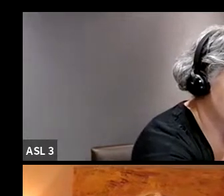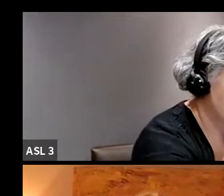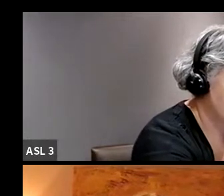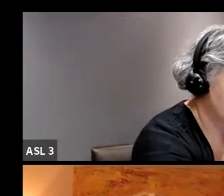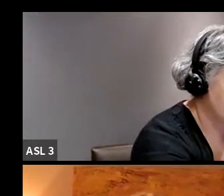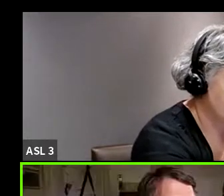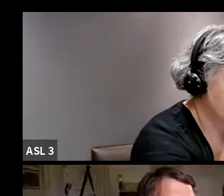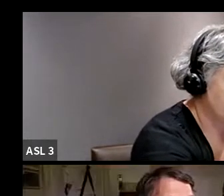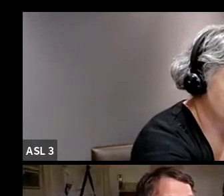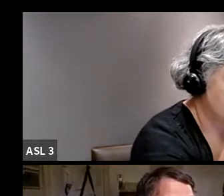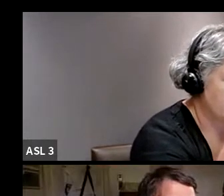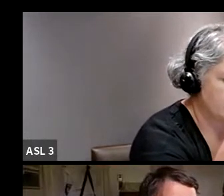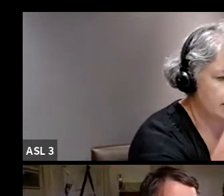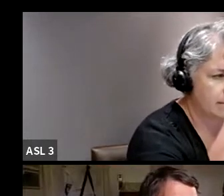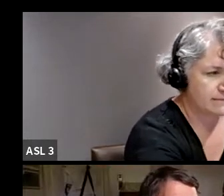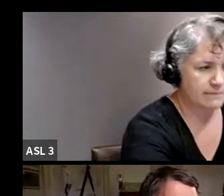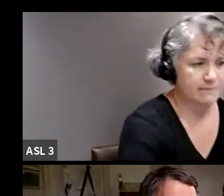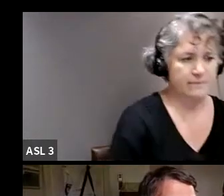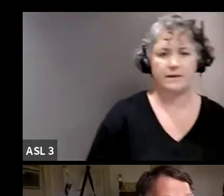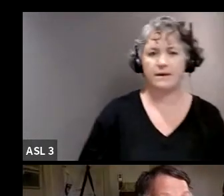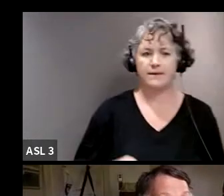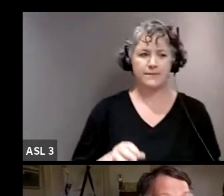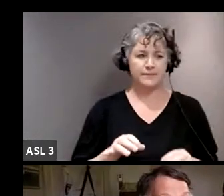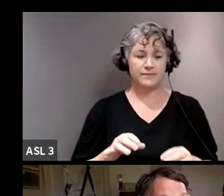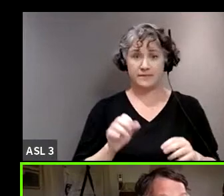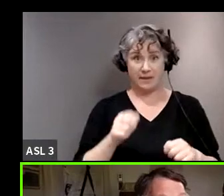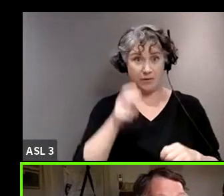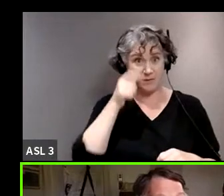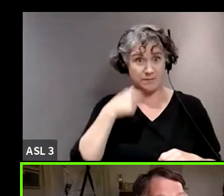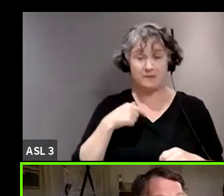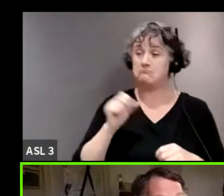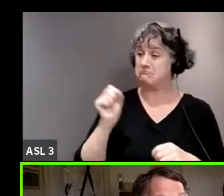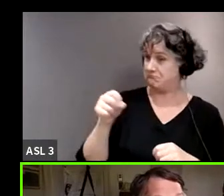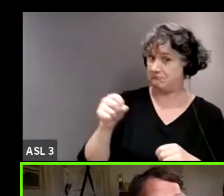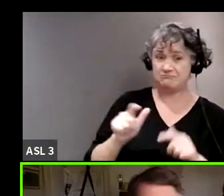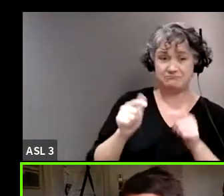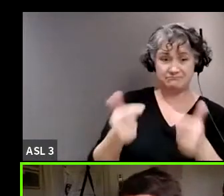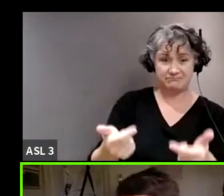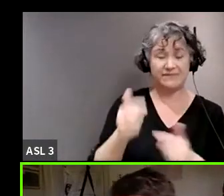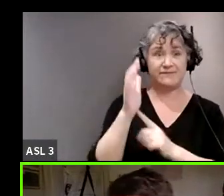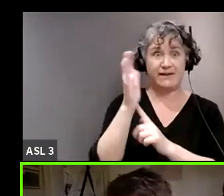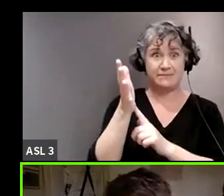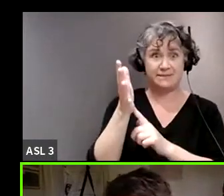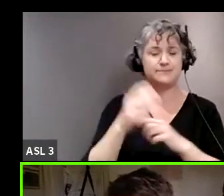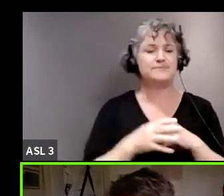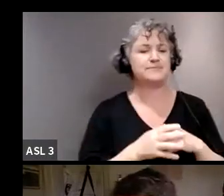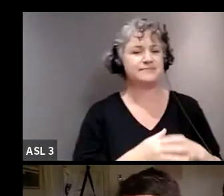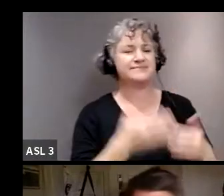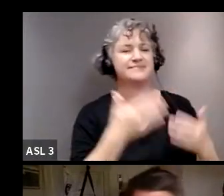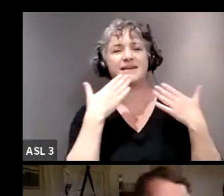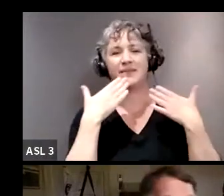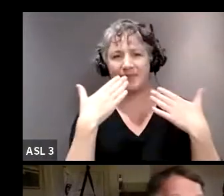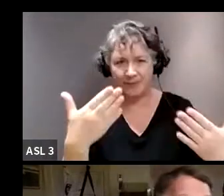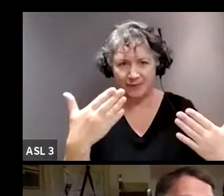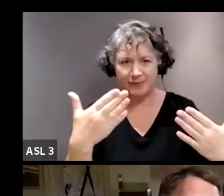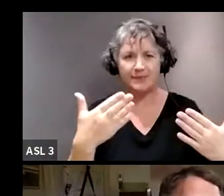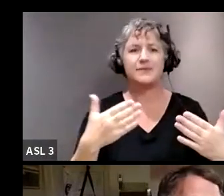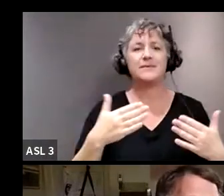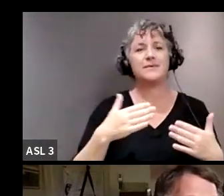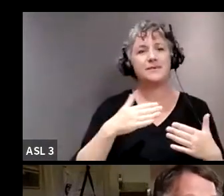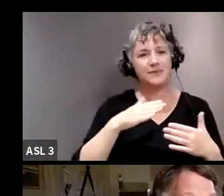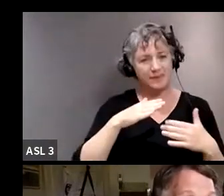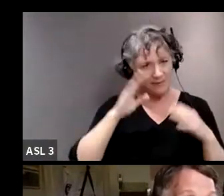hi son hi there can you hear me yes i can you have five minutes please go ahead thank you so hello um